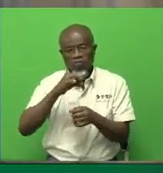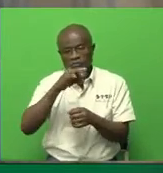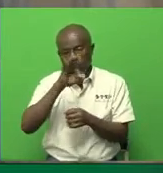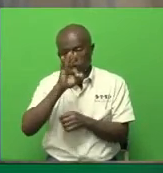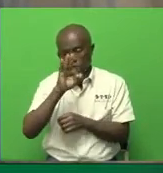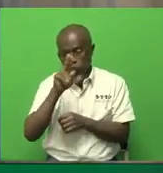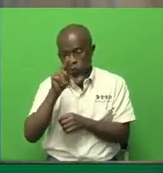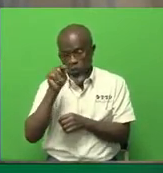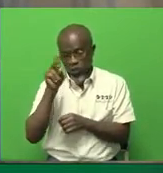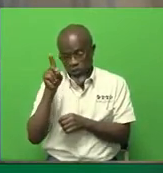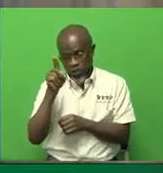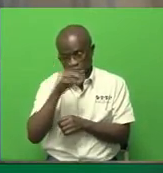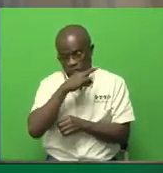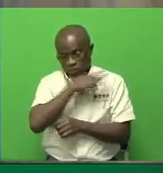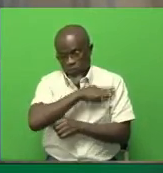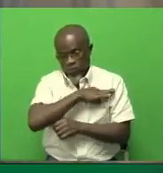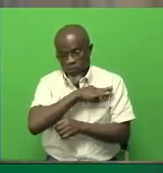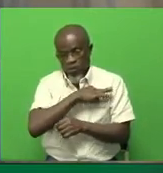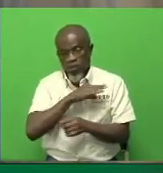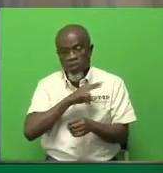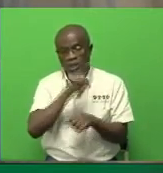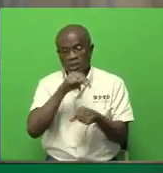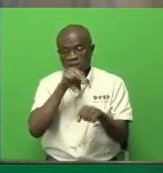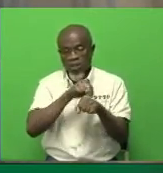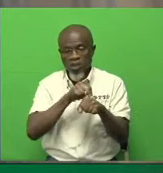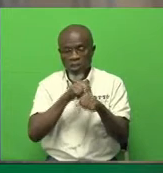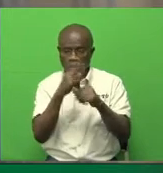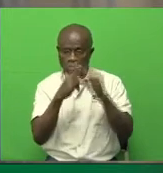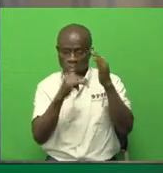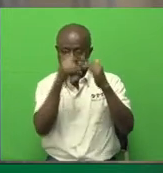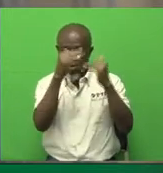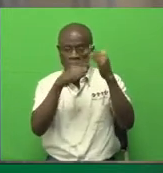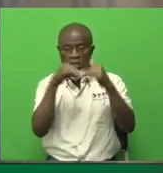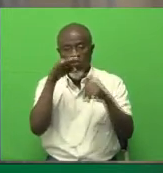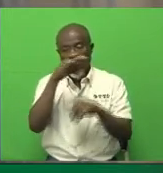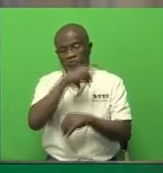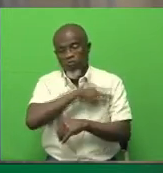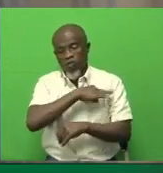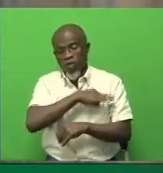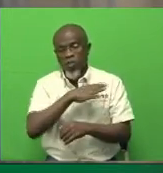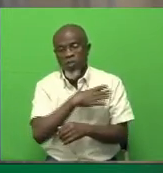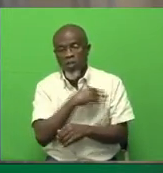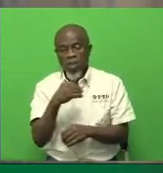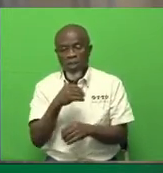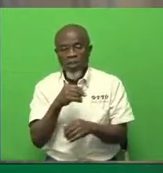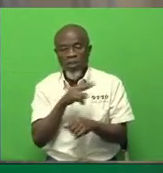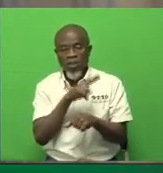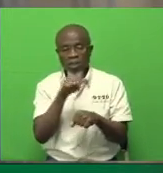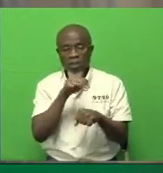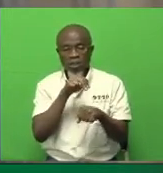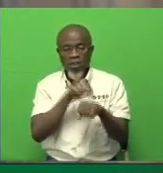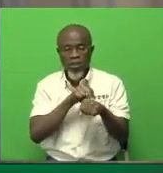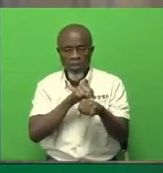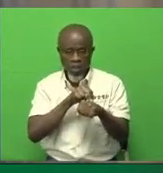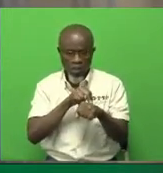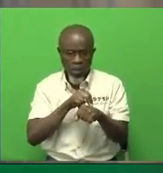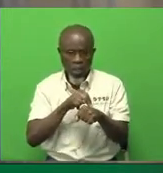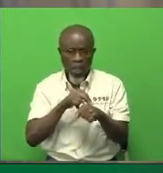a national infrastructure firm and a National Climate trust funds